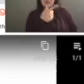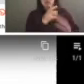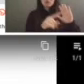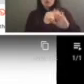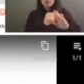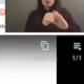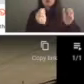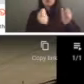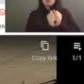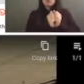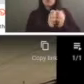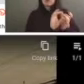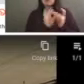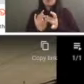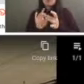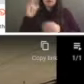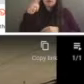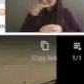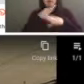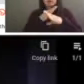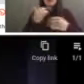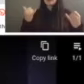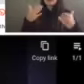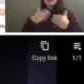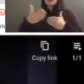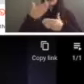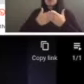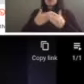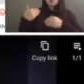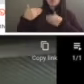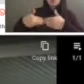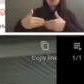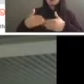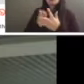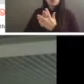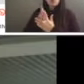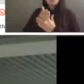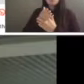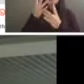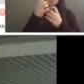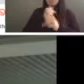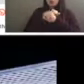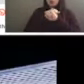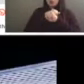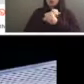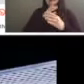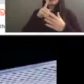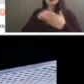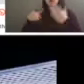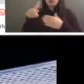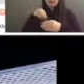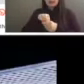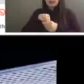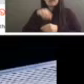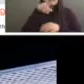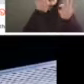security. The next part of the process is to be passed through the security checking area. This is a very important process